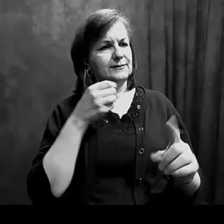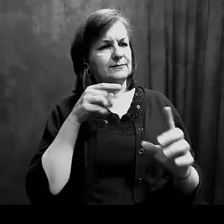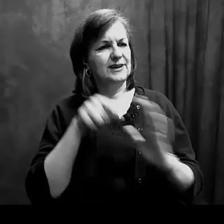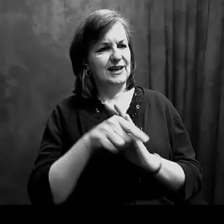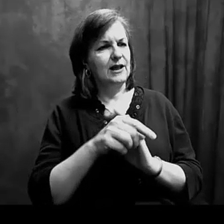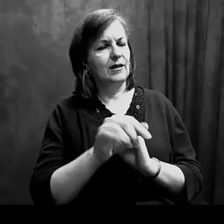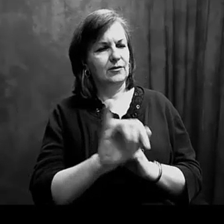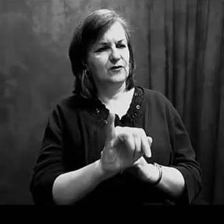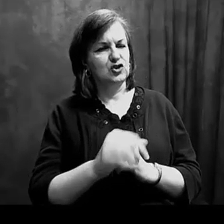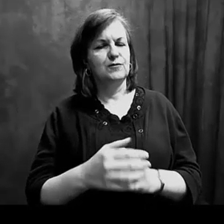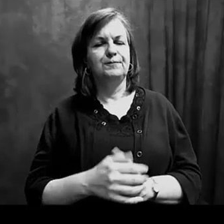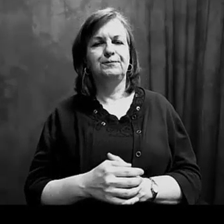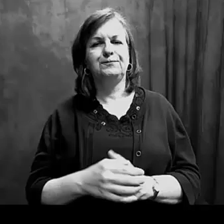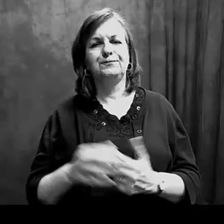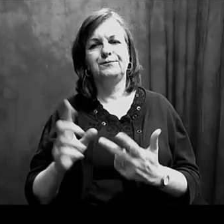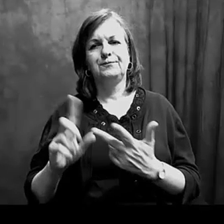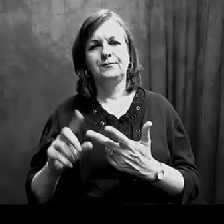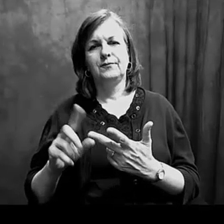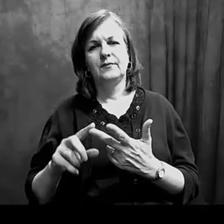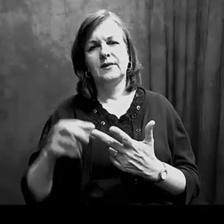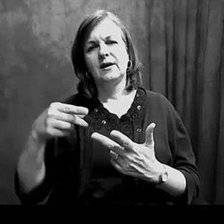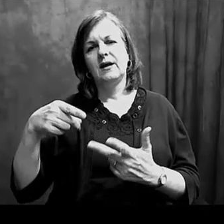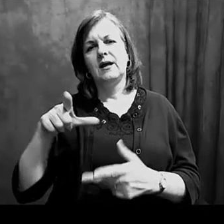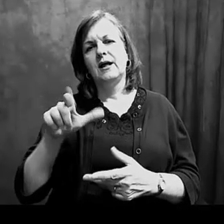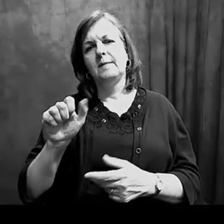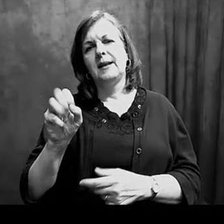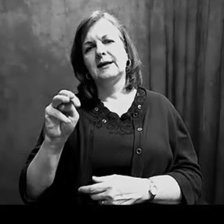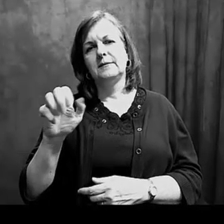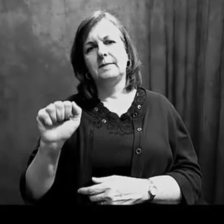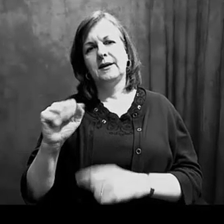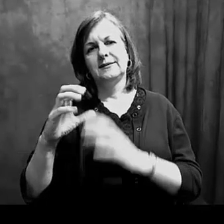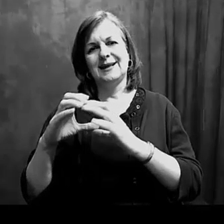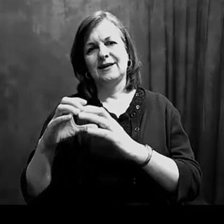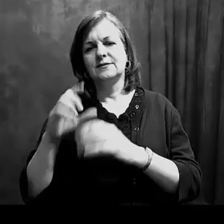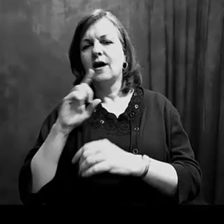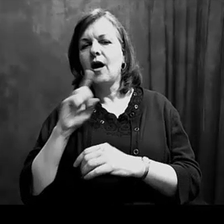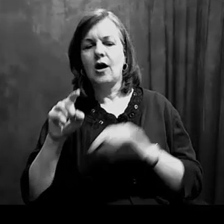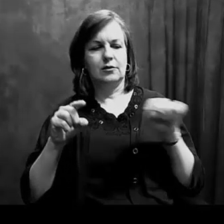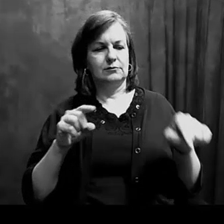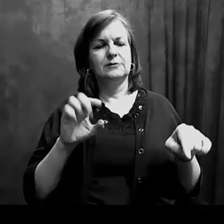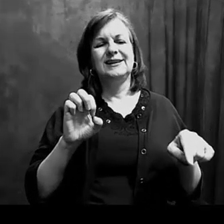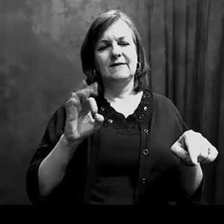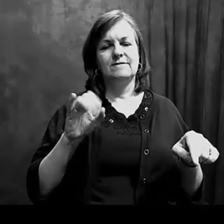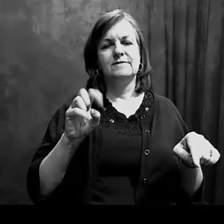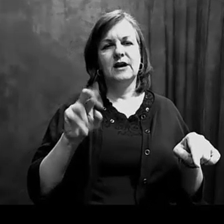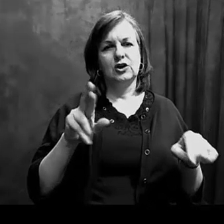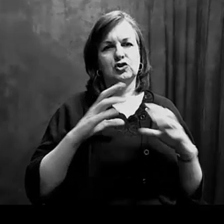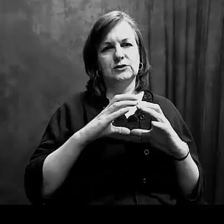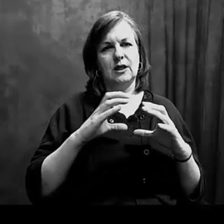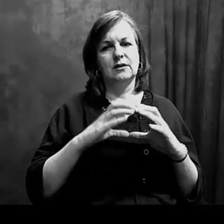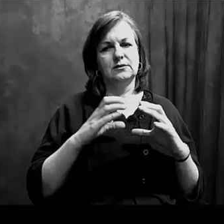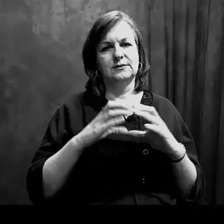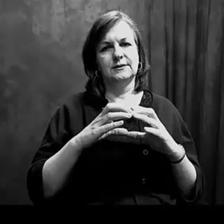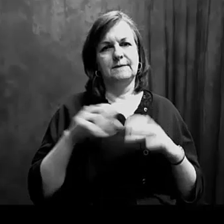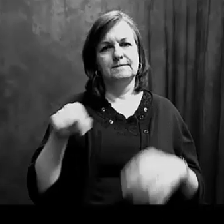quickly. Plasma cells are effector cells